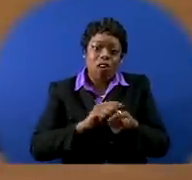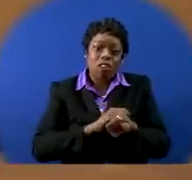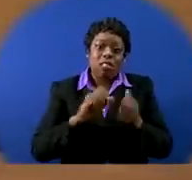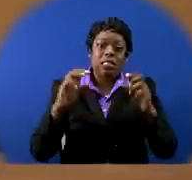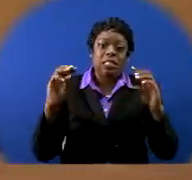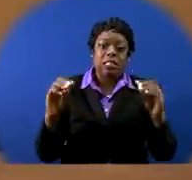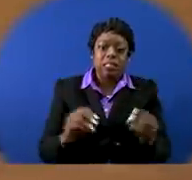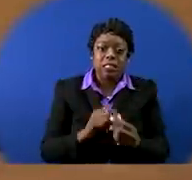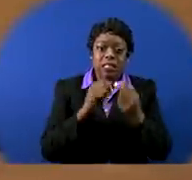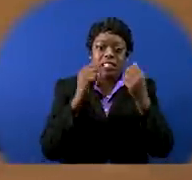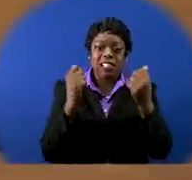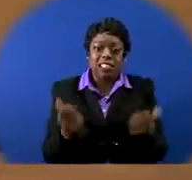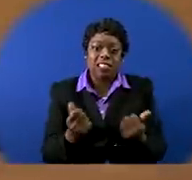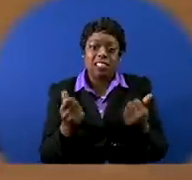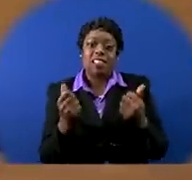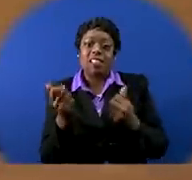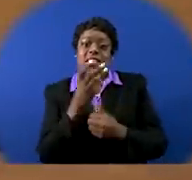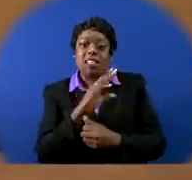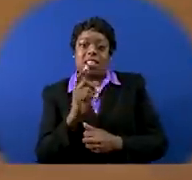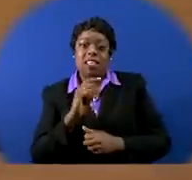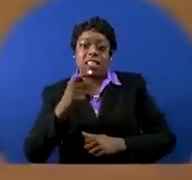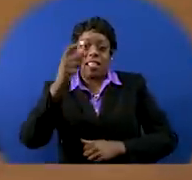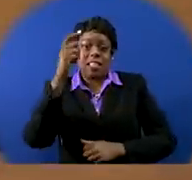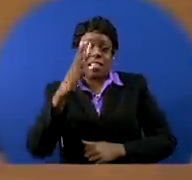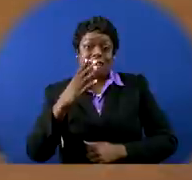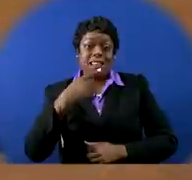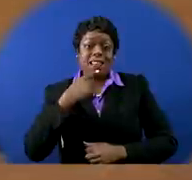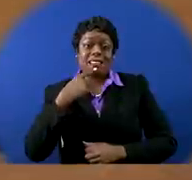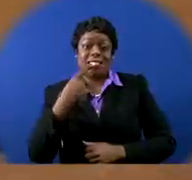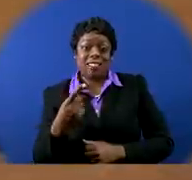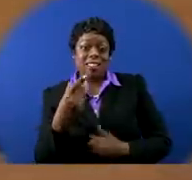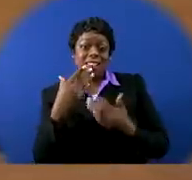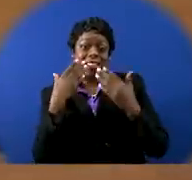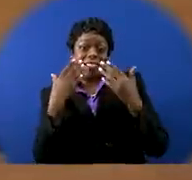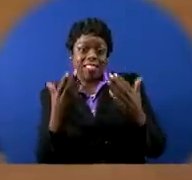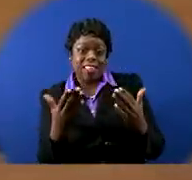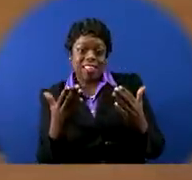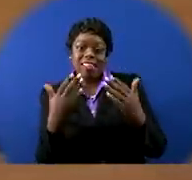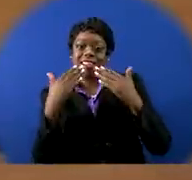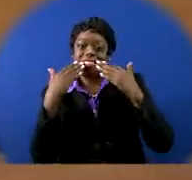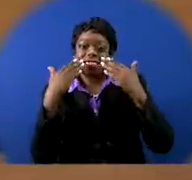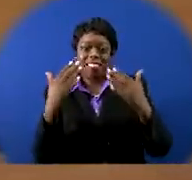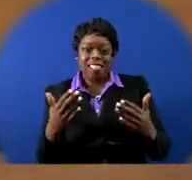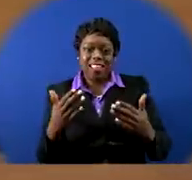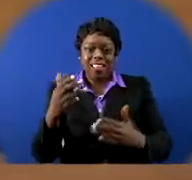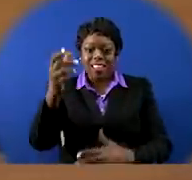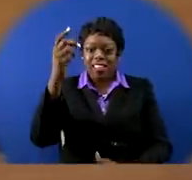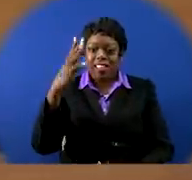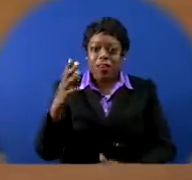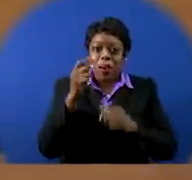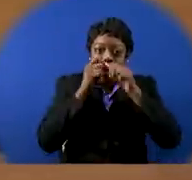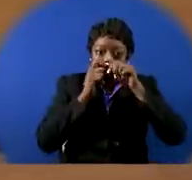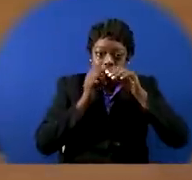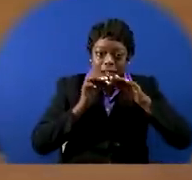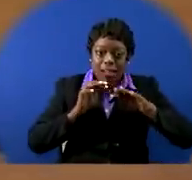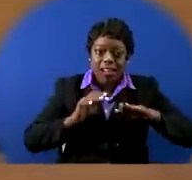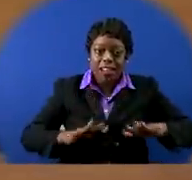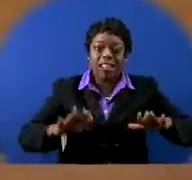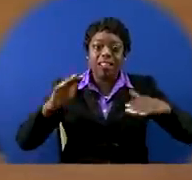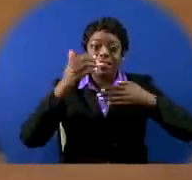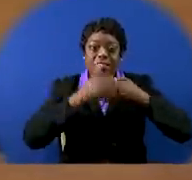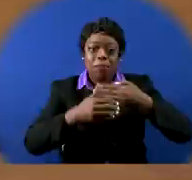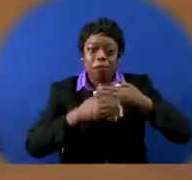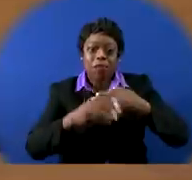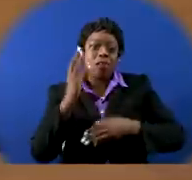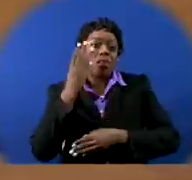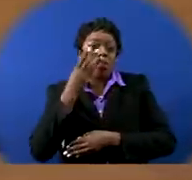away all of our sins. Thank you, Lord. And so, God, we say thank you. Thank you, Lord God. Bless these elements for our use. And then,